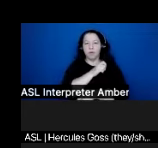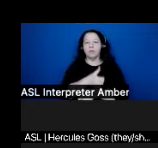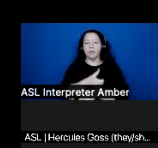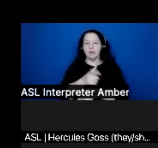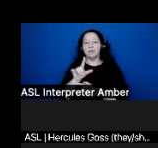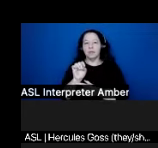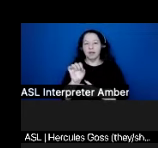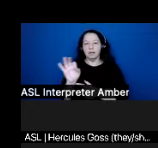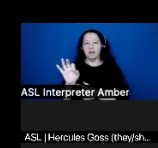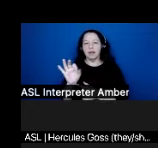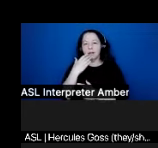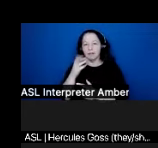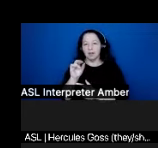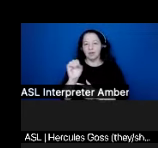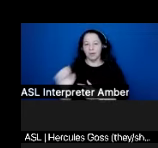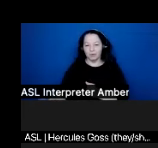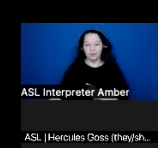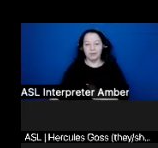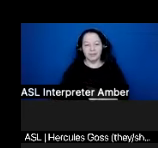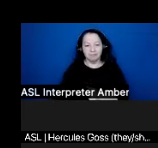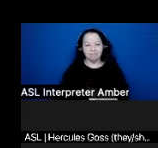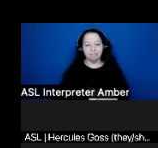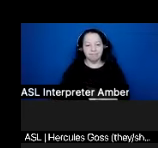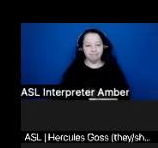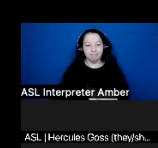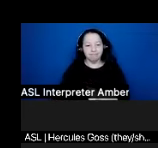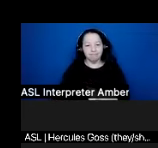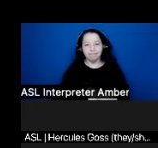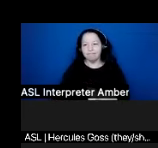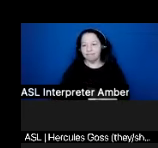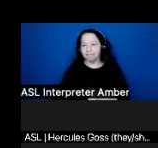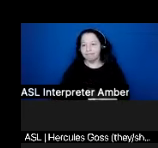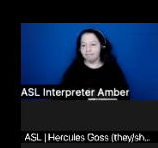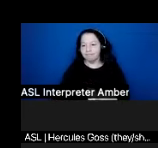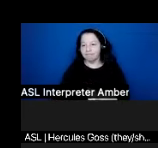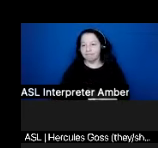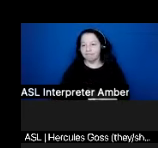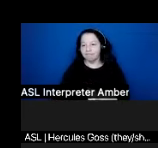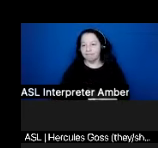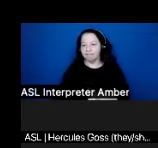Rose.